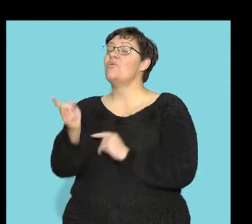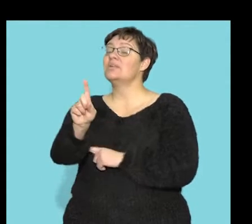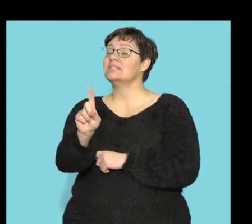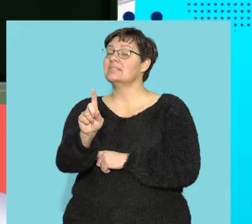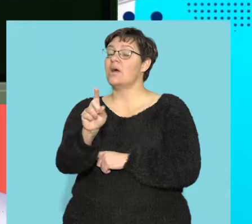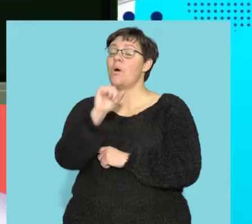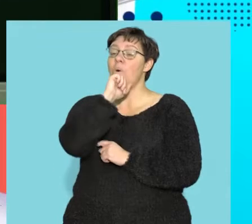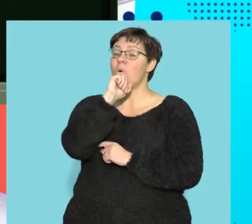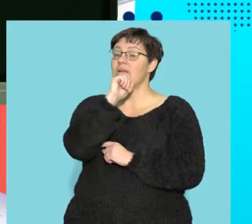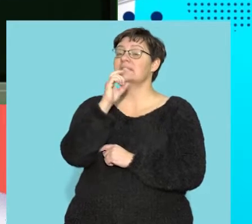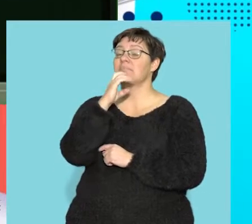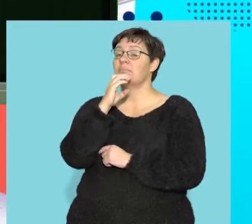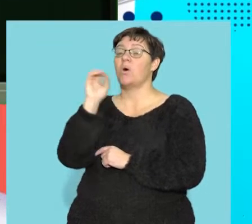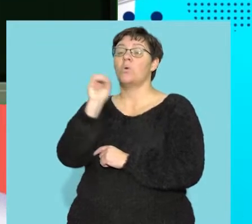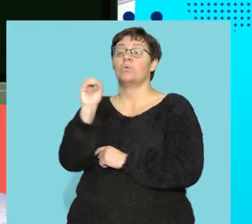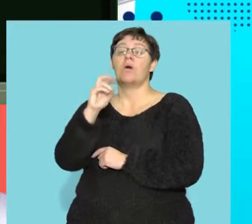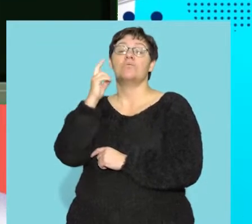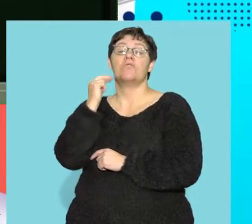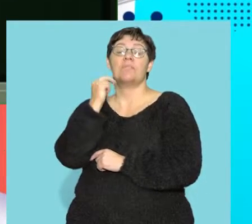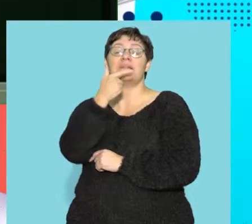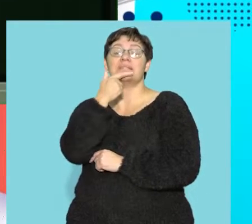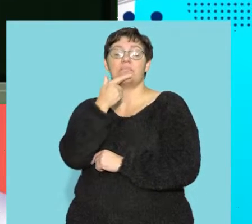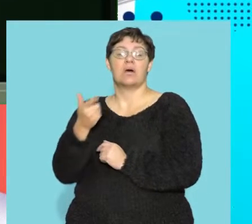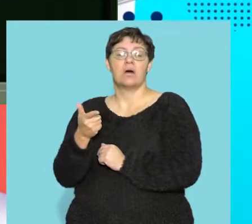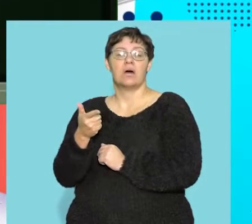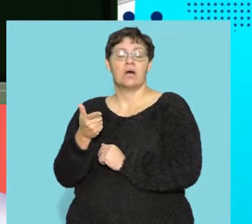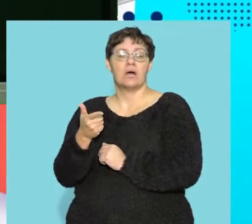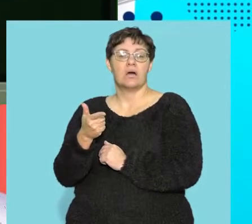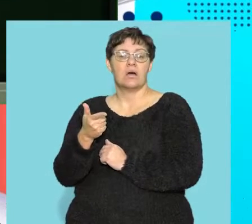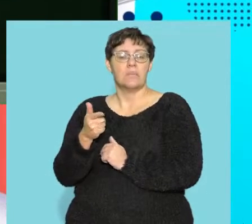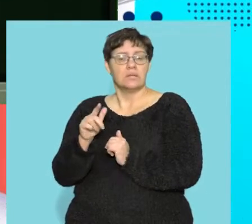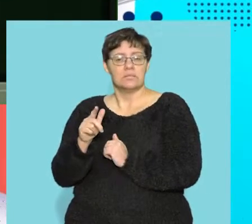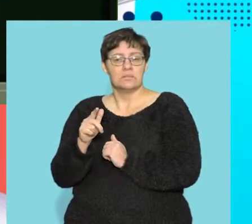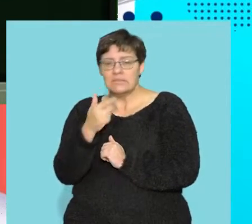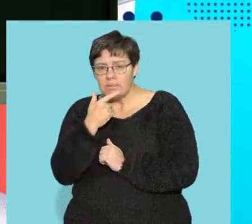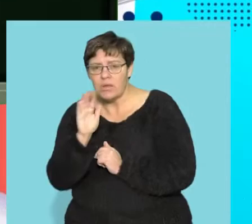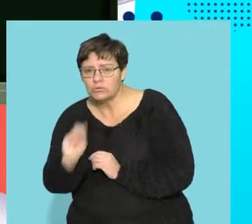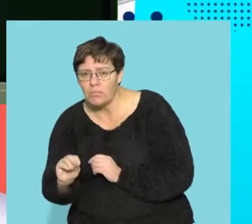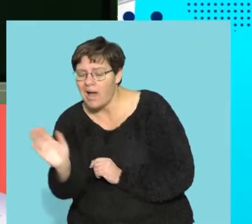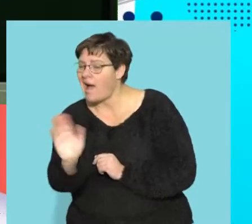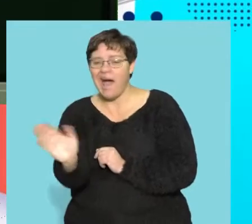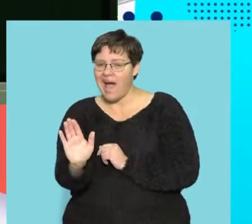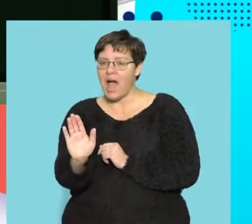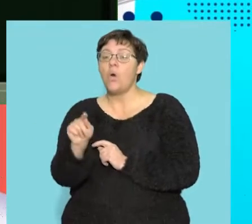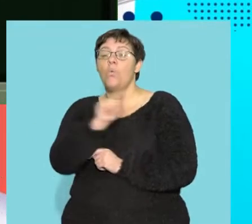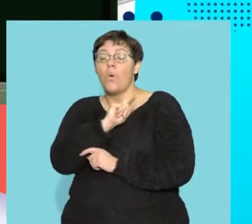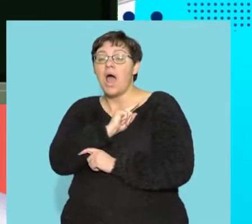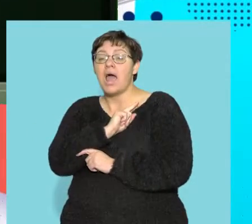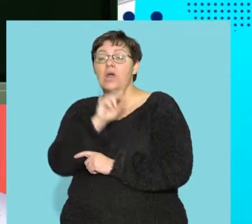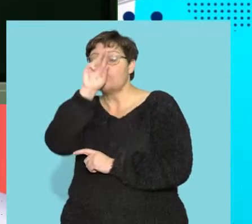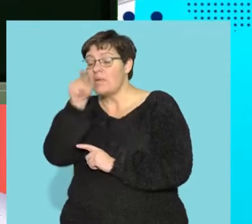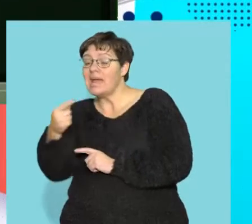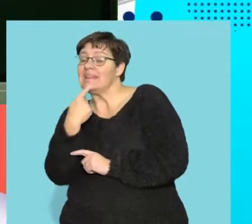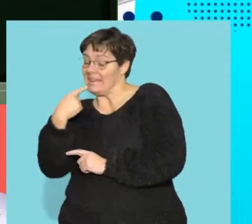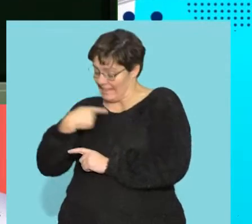that they make? August, September, October, November, December, and they stop at December. But no, you've also